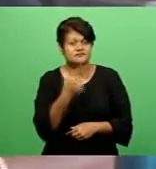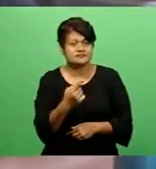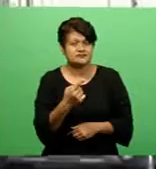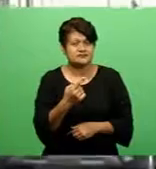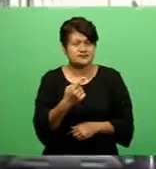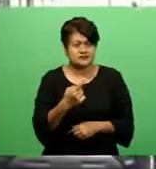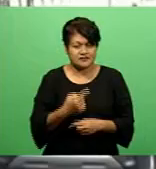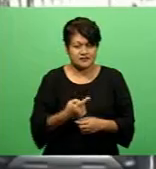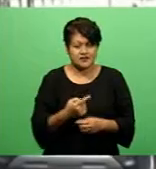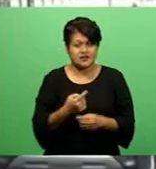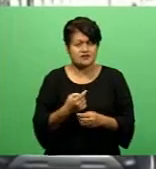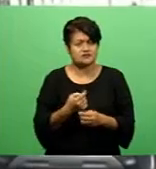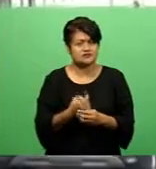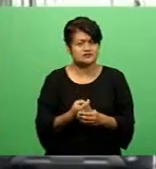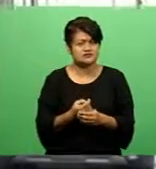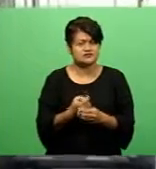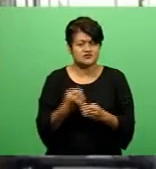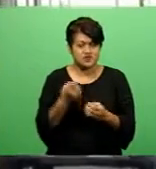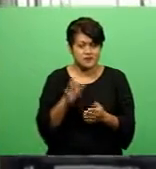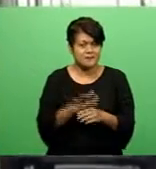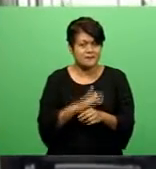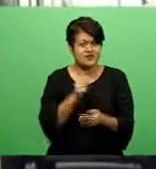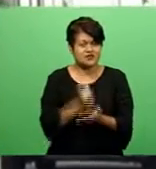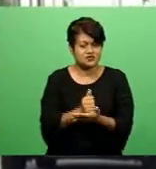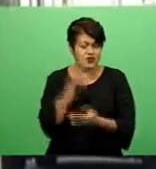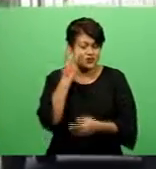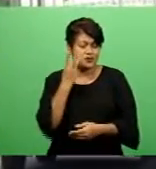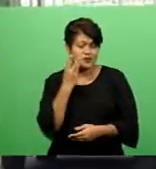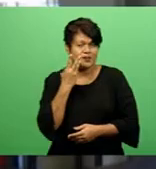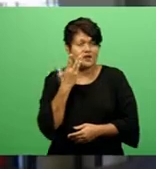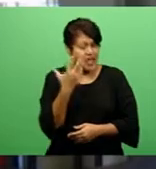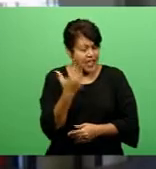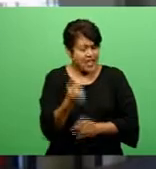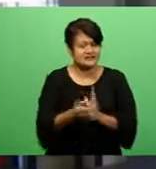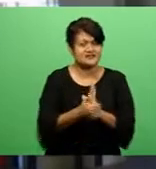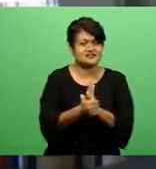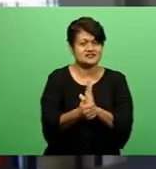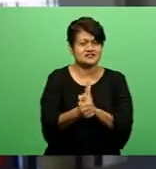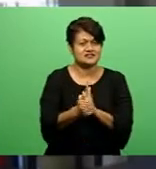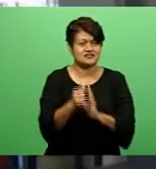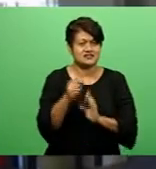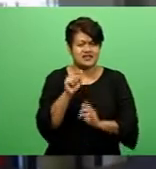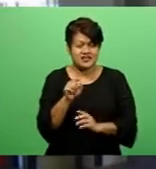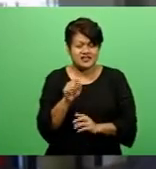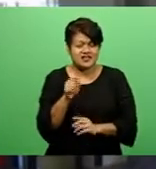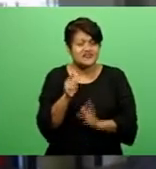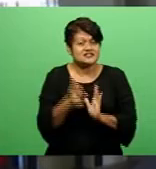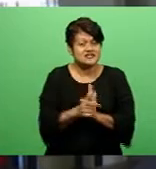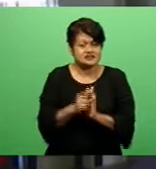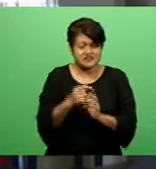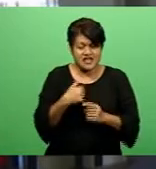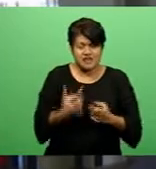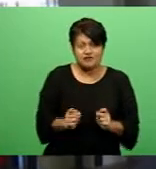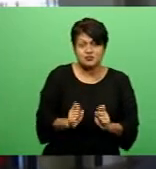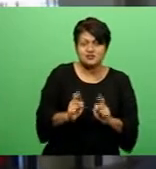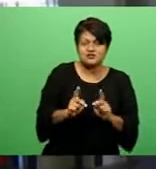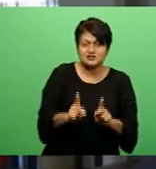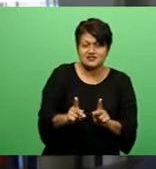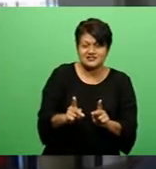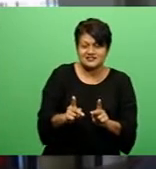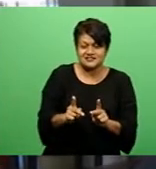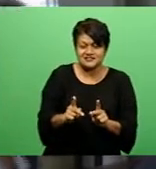more mentoring to ensure women reach their full potential. There are times when I do wish that I had opportunities like this, or that I